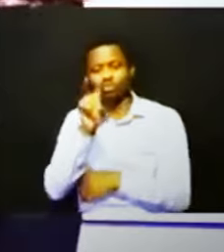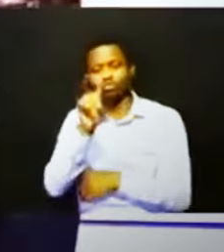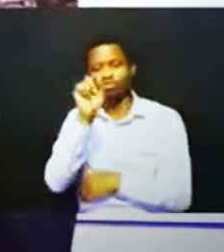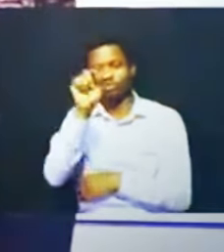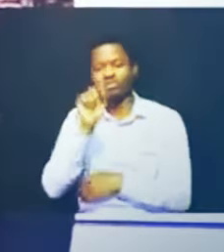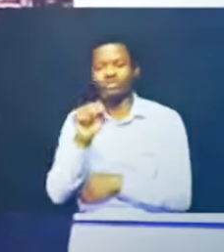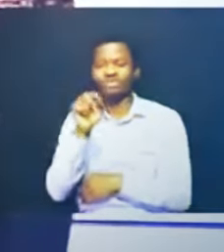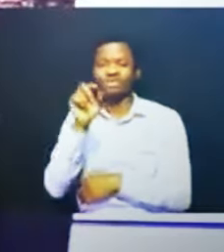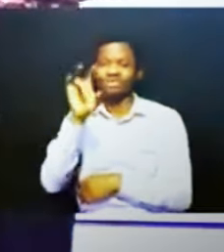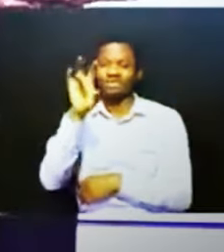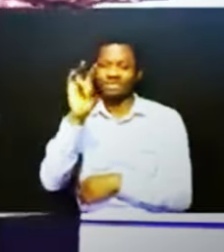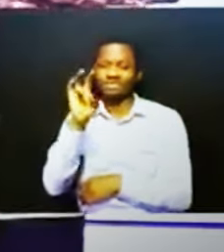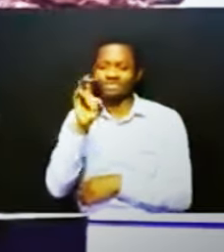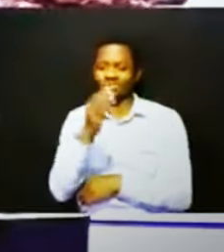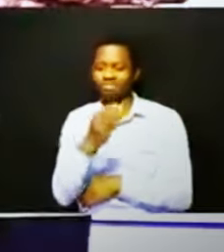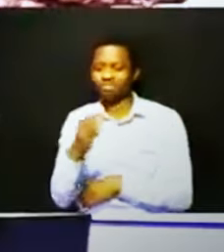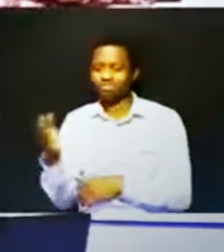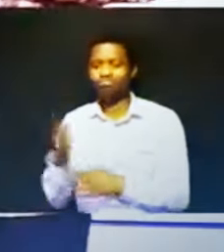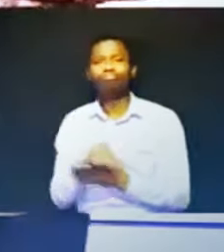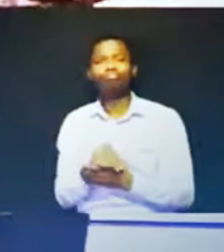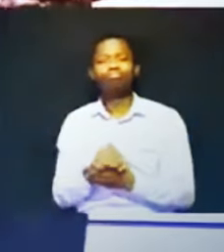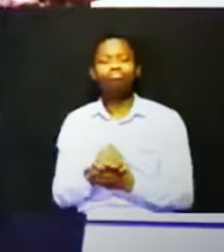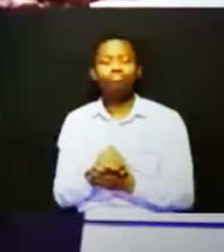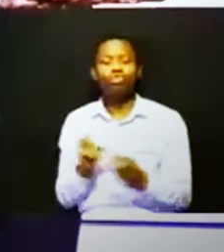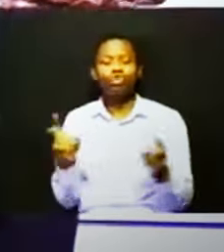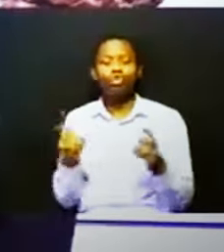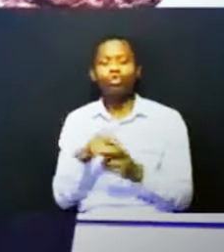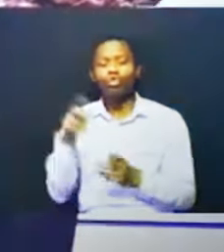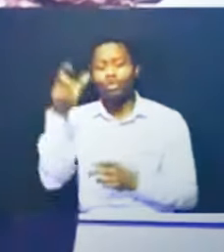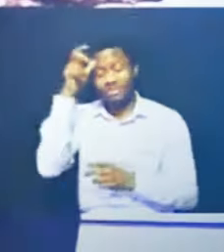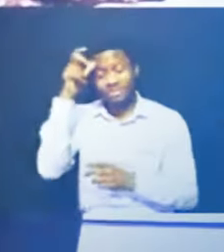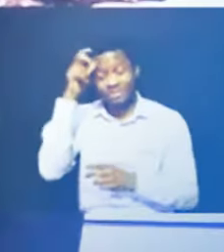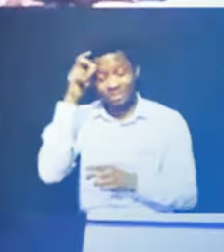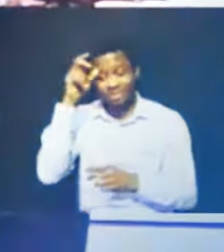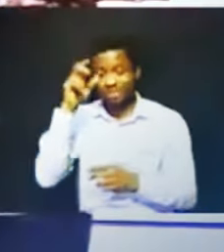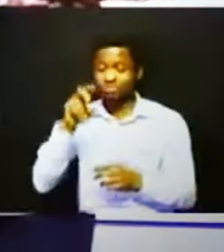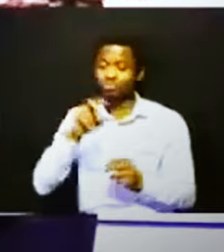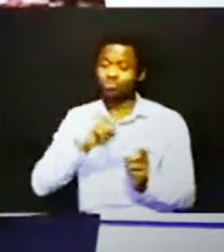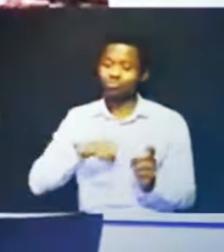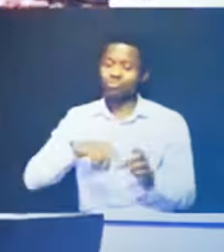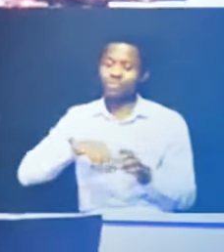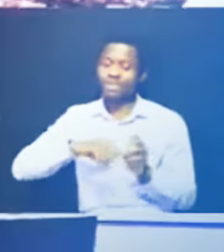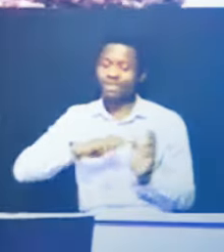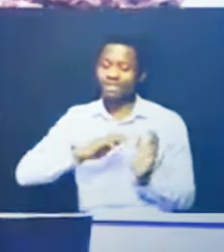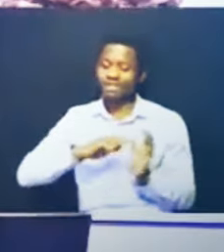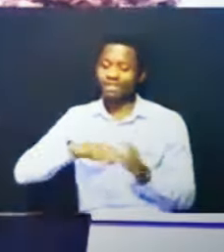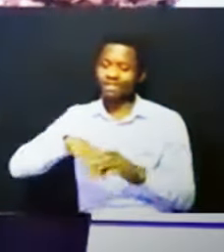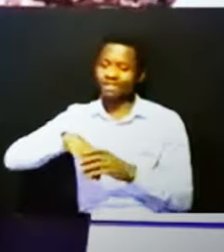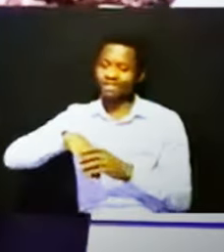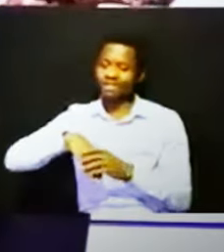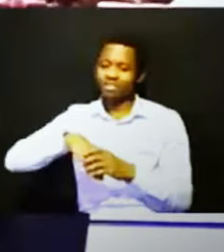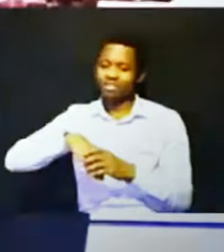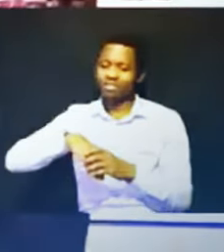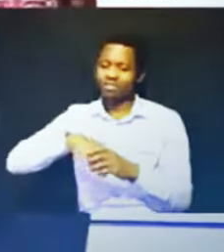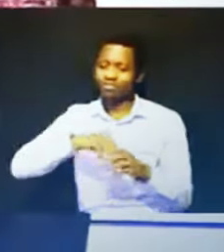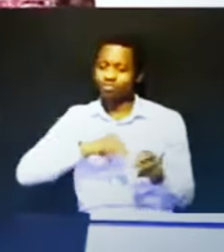So Satan went out from the presence of the Lord and inflicted Job with painful